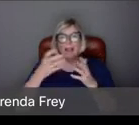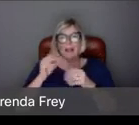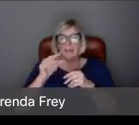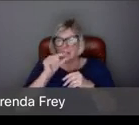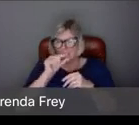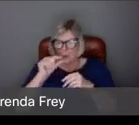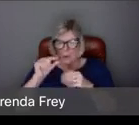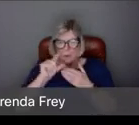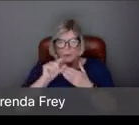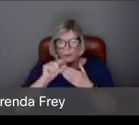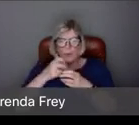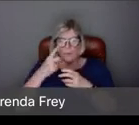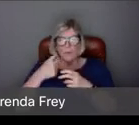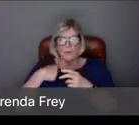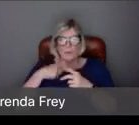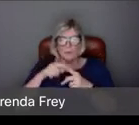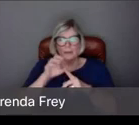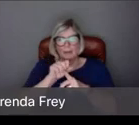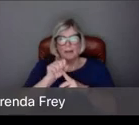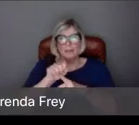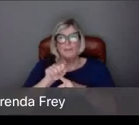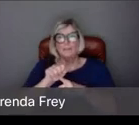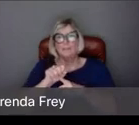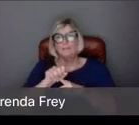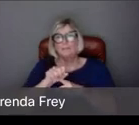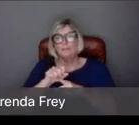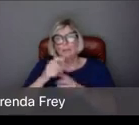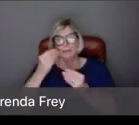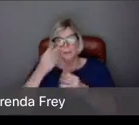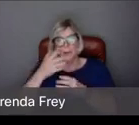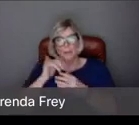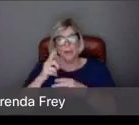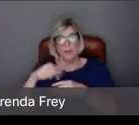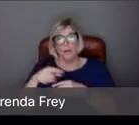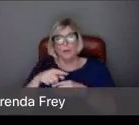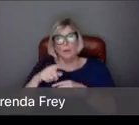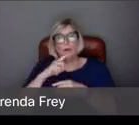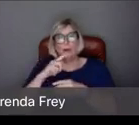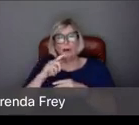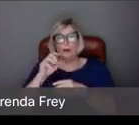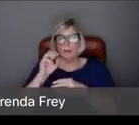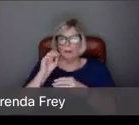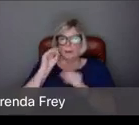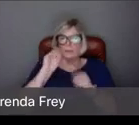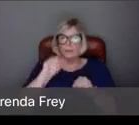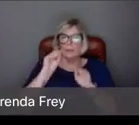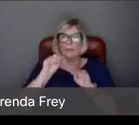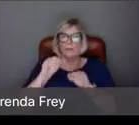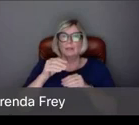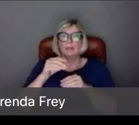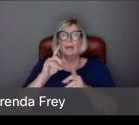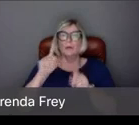print here, and it's hard for me to catch the the information that you guys are flashing. If you go to see